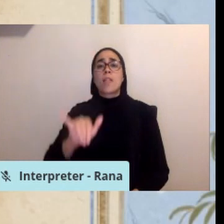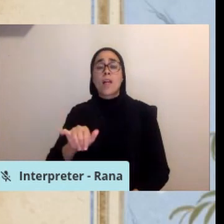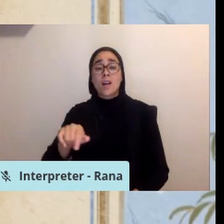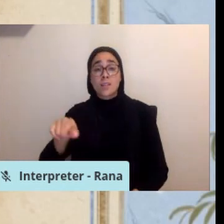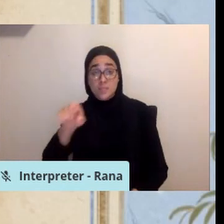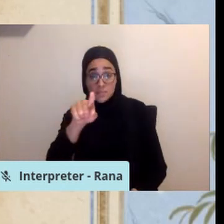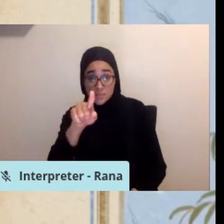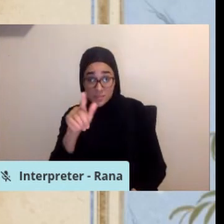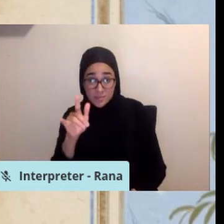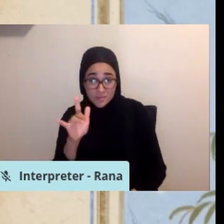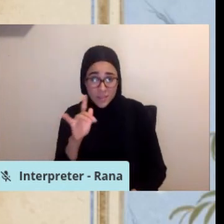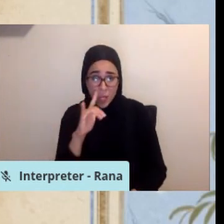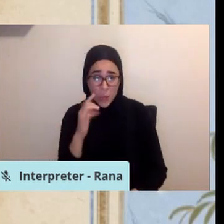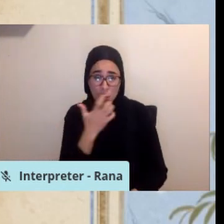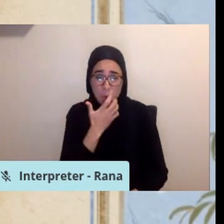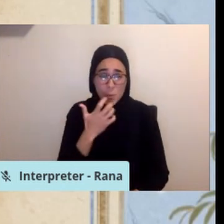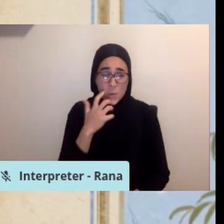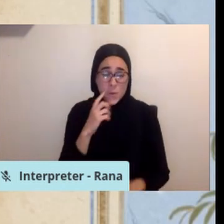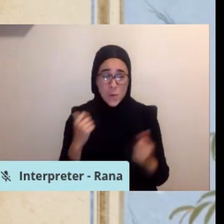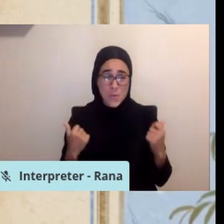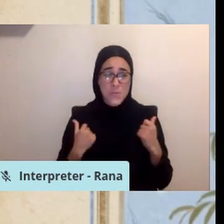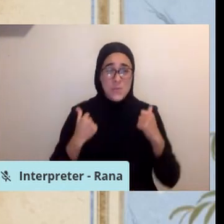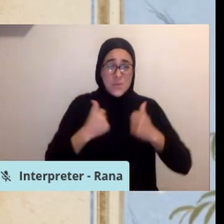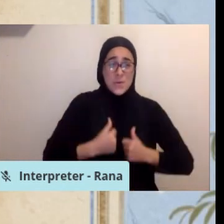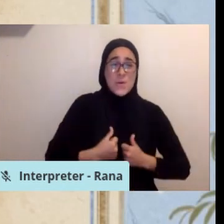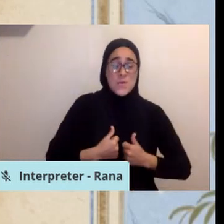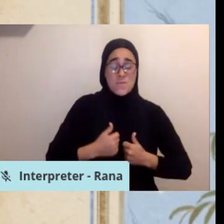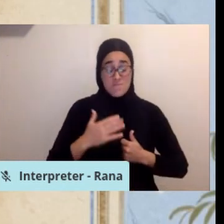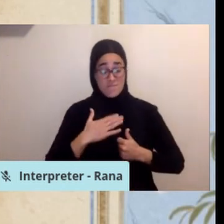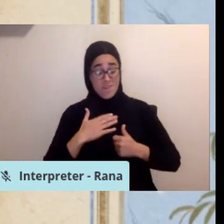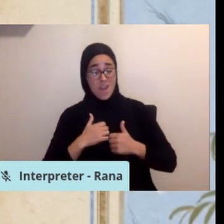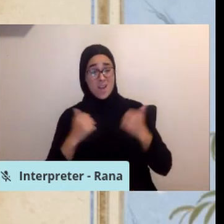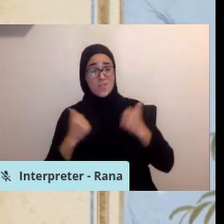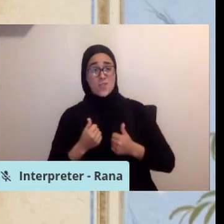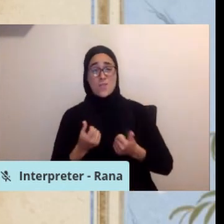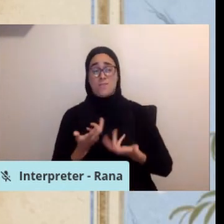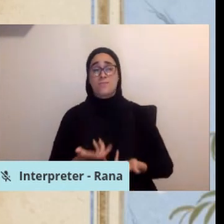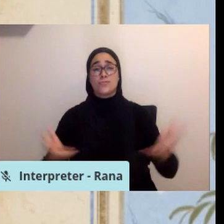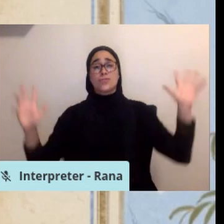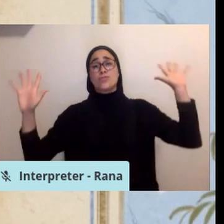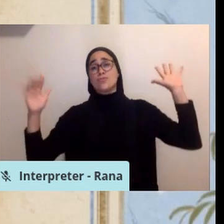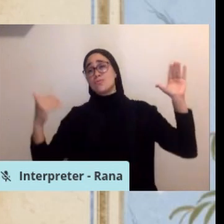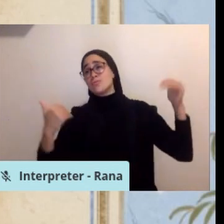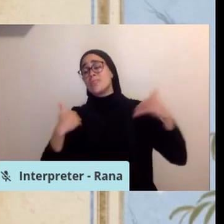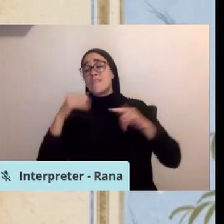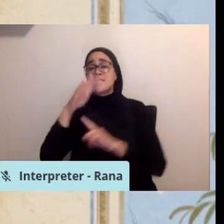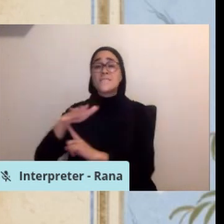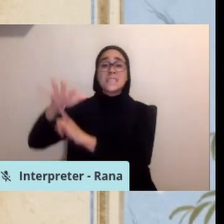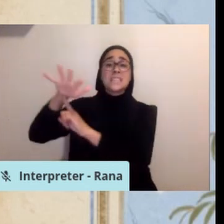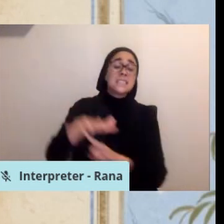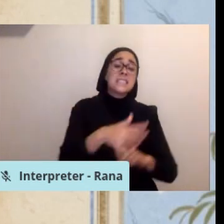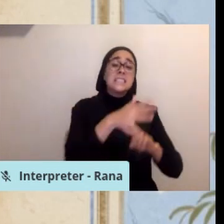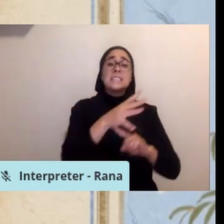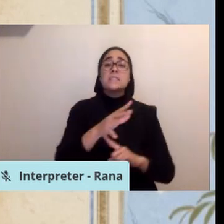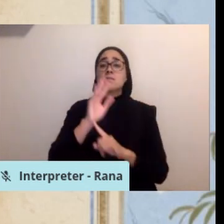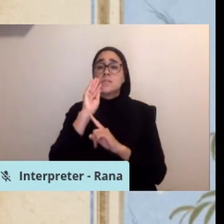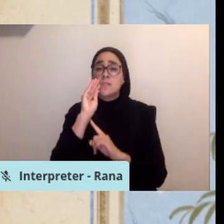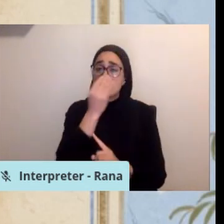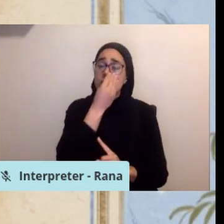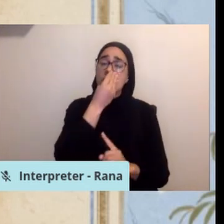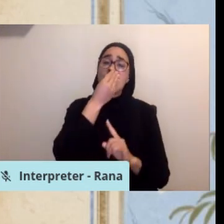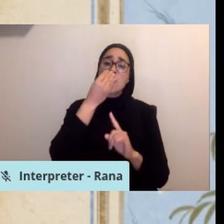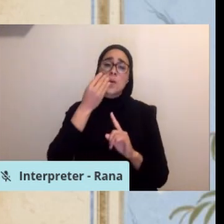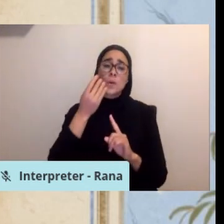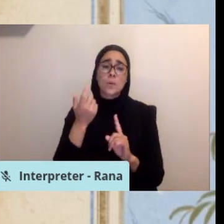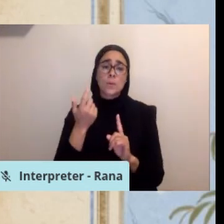that shabby coat. Mine is gone. Or I'd cover you with leaves and clover, lightness and crystal.